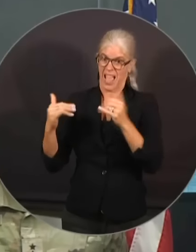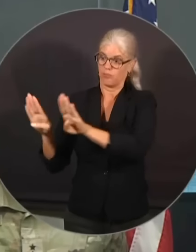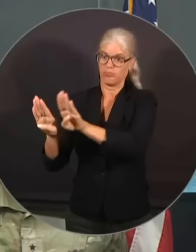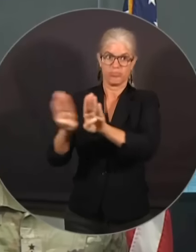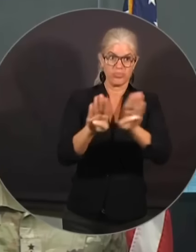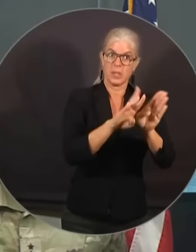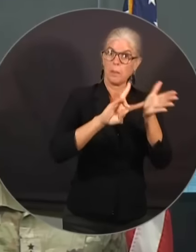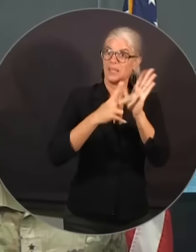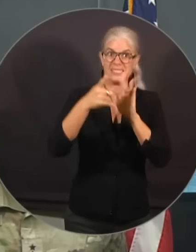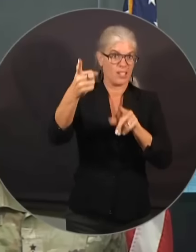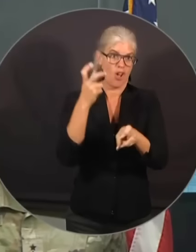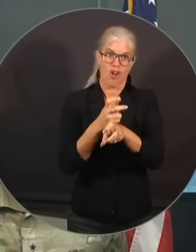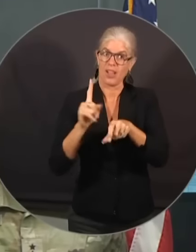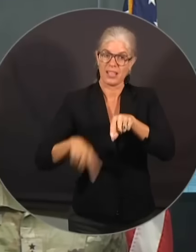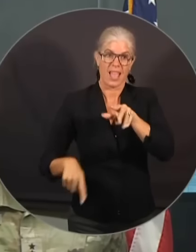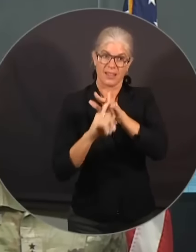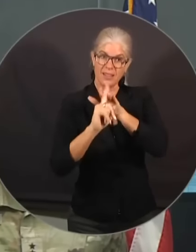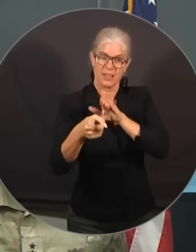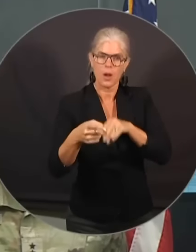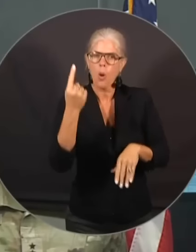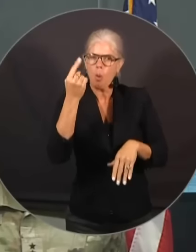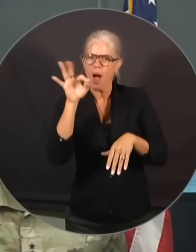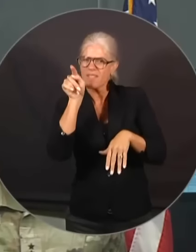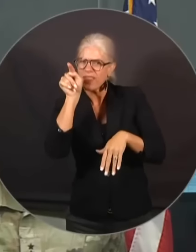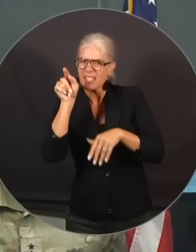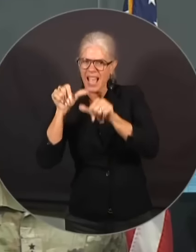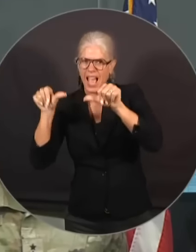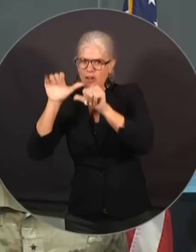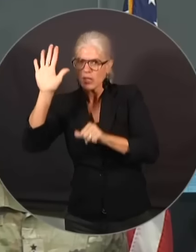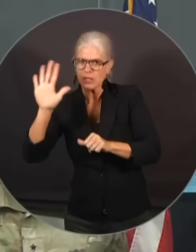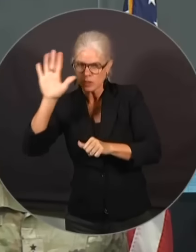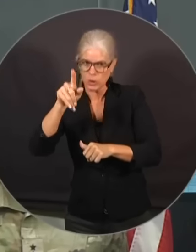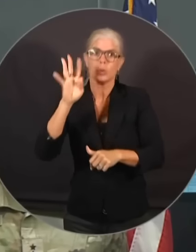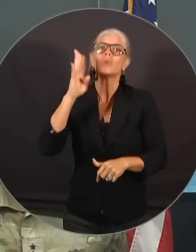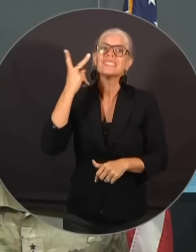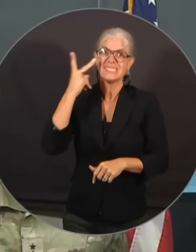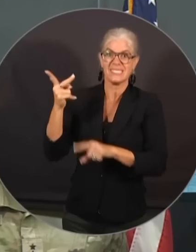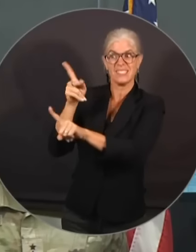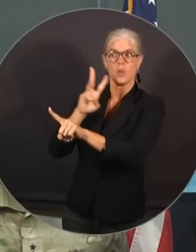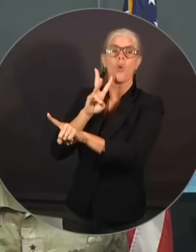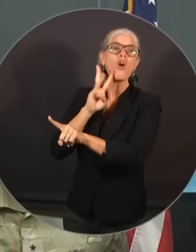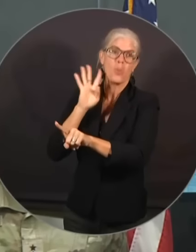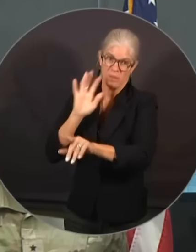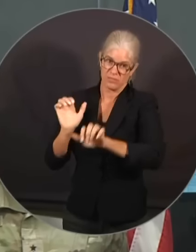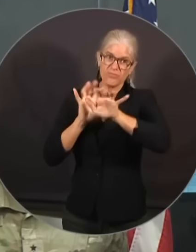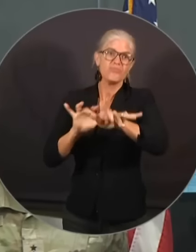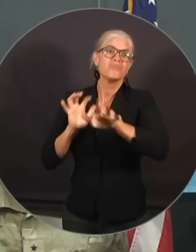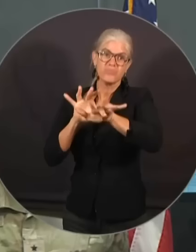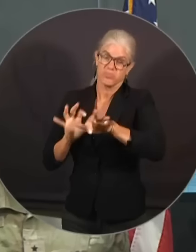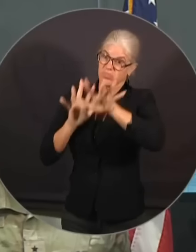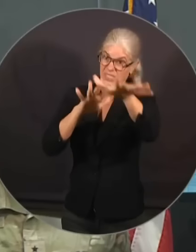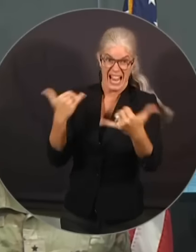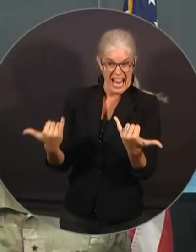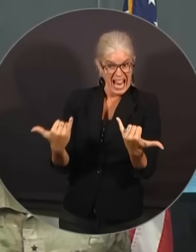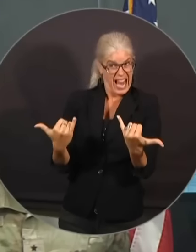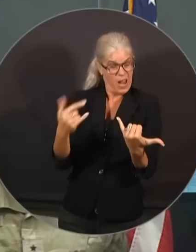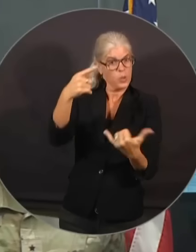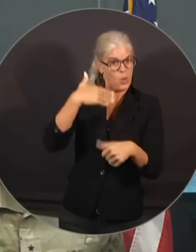Florida, if you're in one of those areas, you see the potential for the storm surge, you still have time to do it. So we would encourage you to